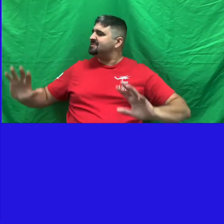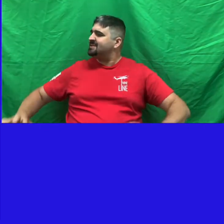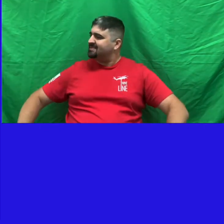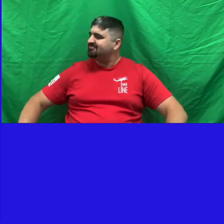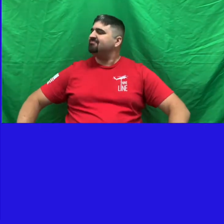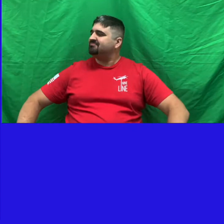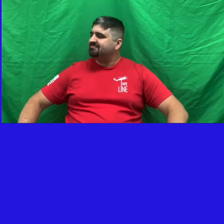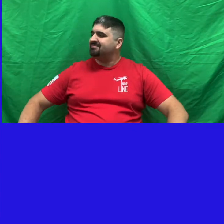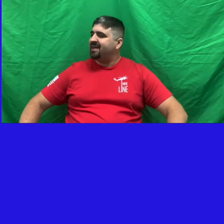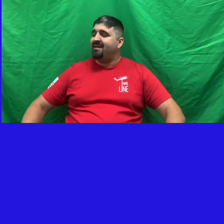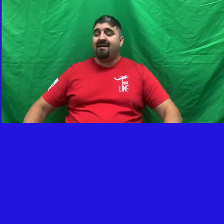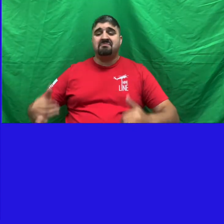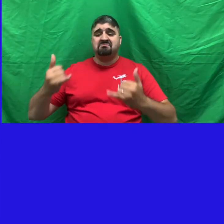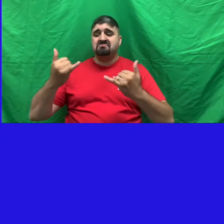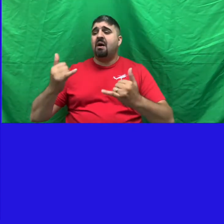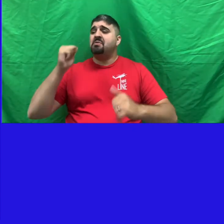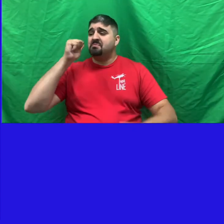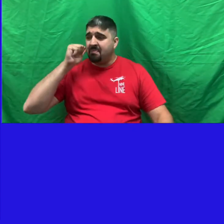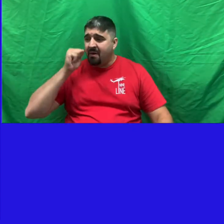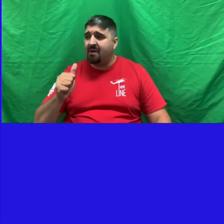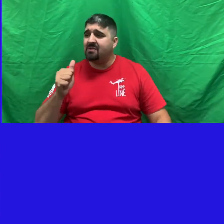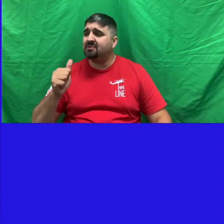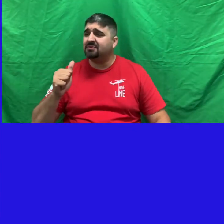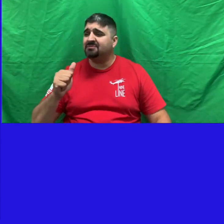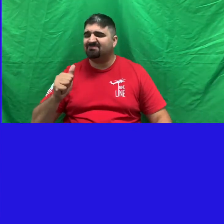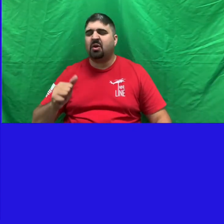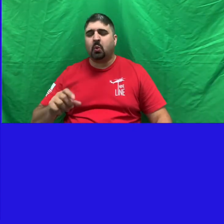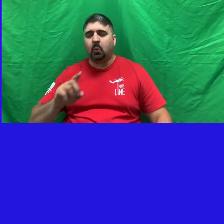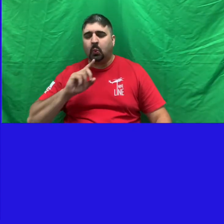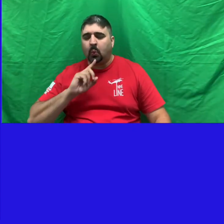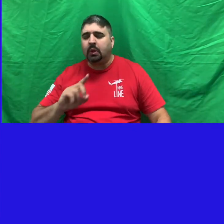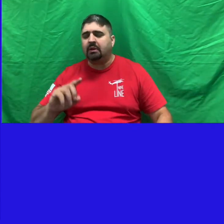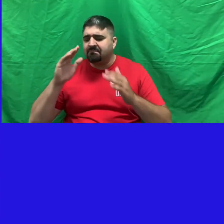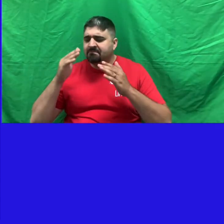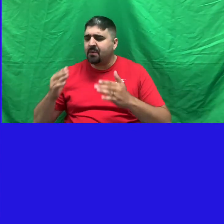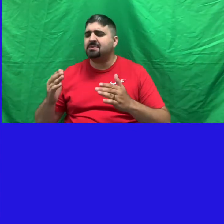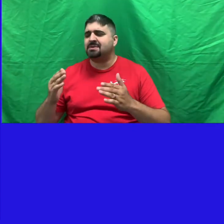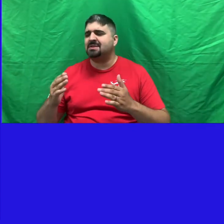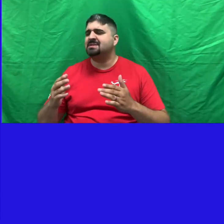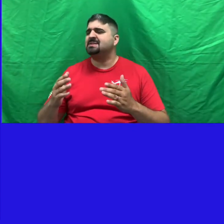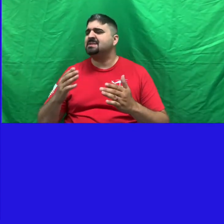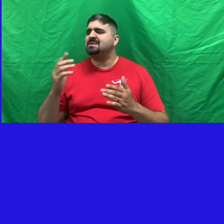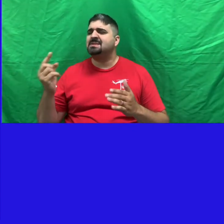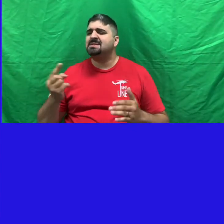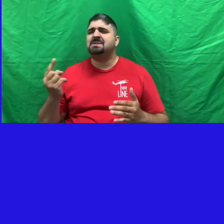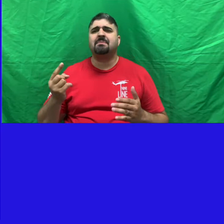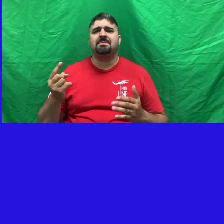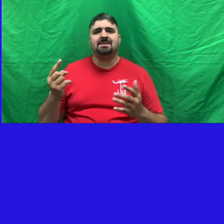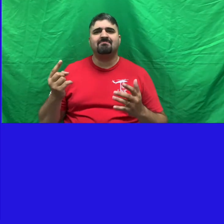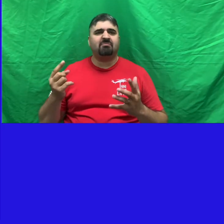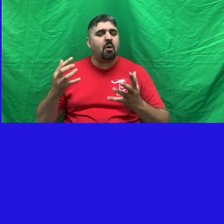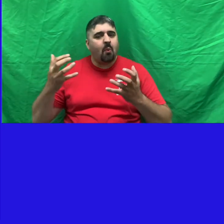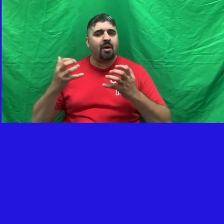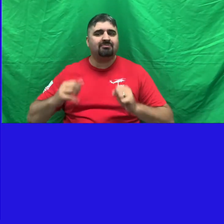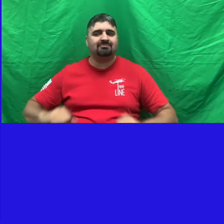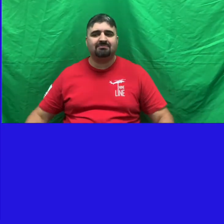tomorrow for something that I really want to do. What is that? Asked Frog.